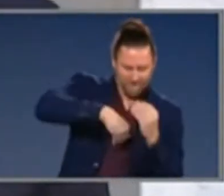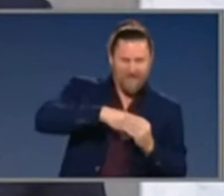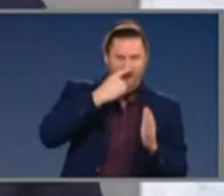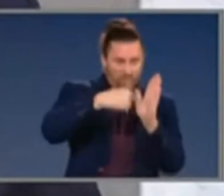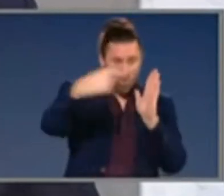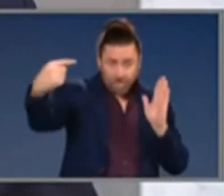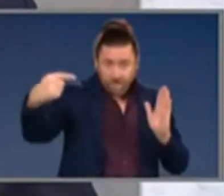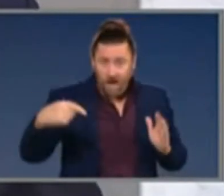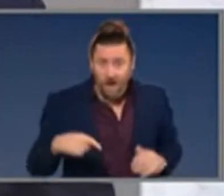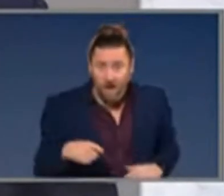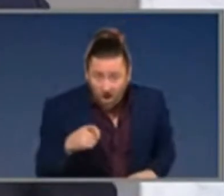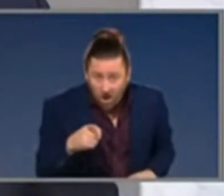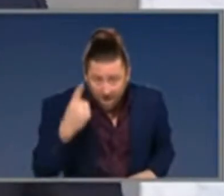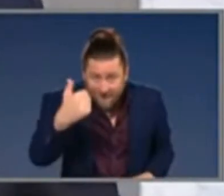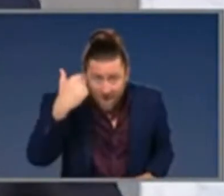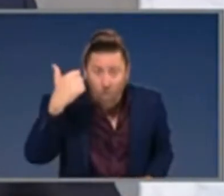that idea? No.